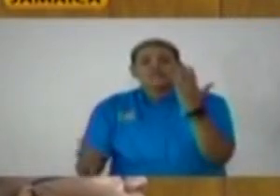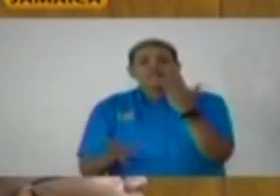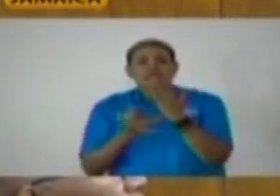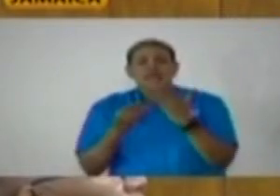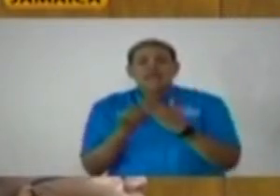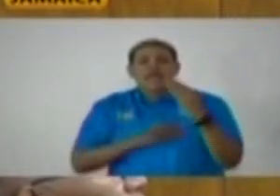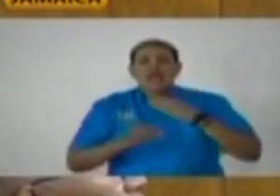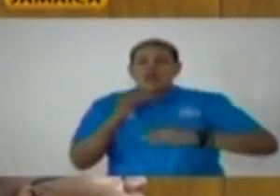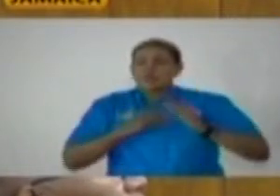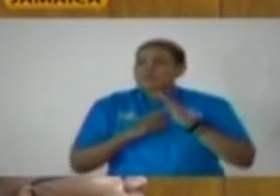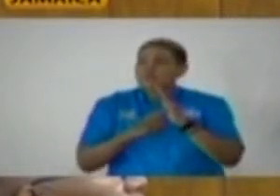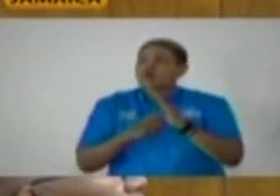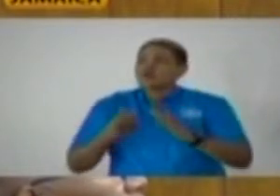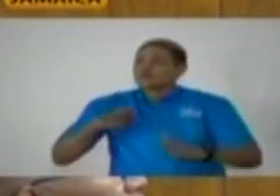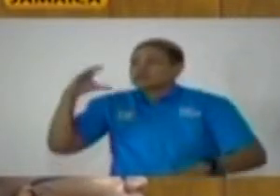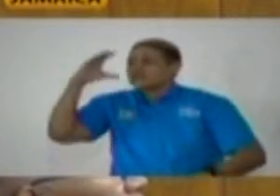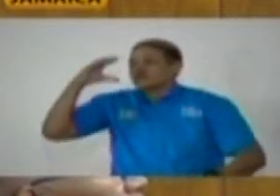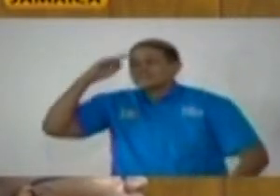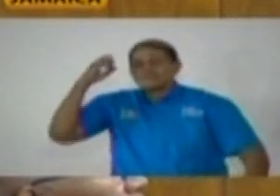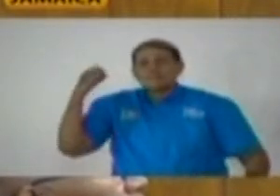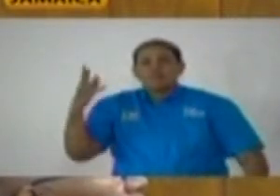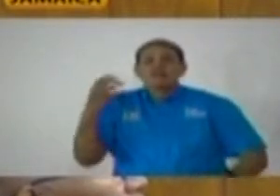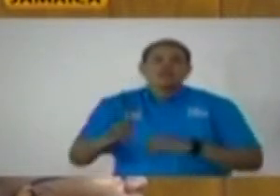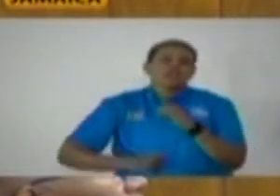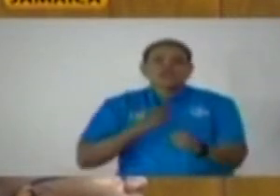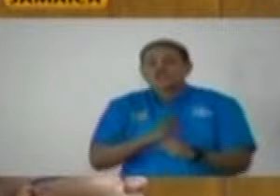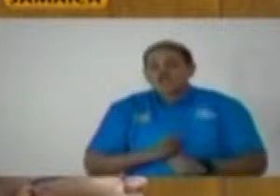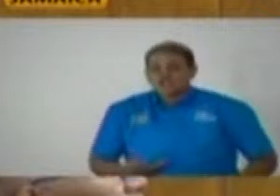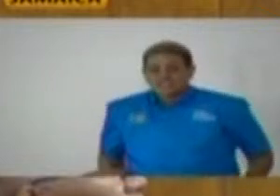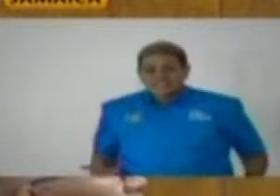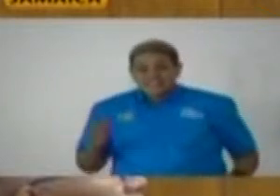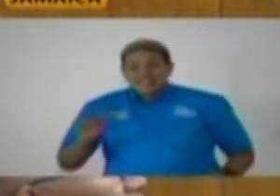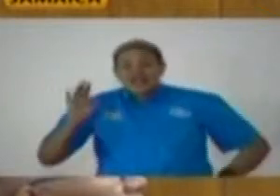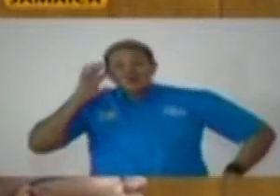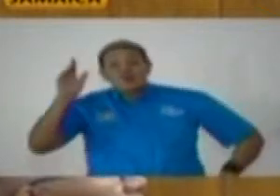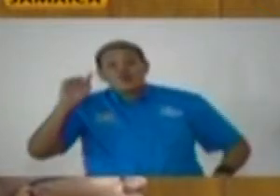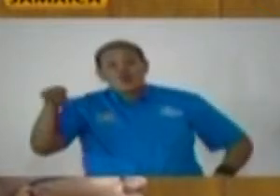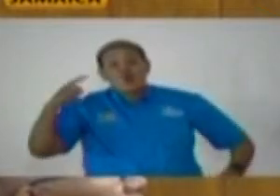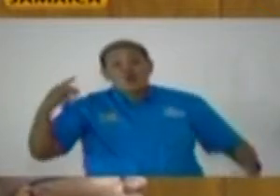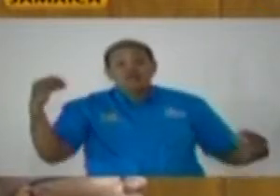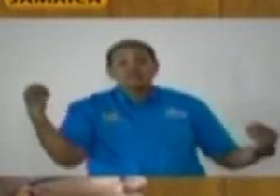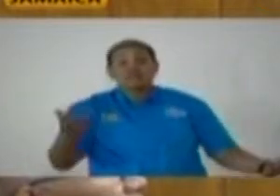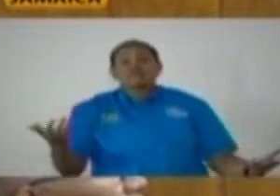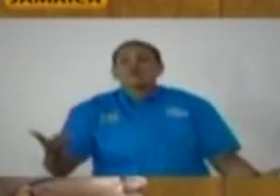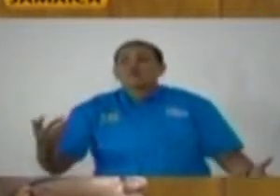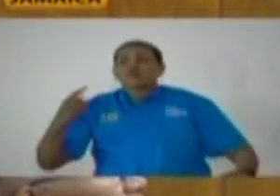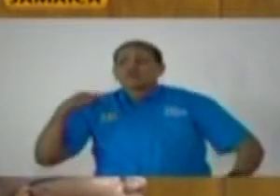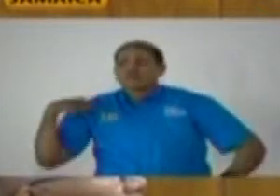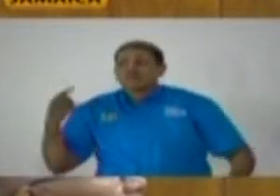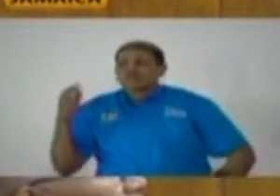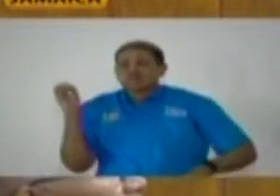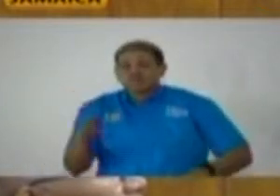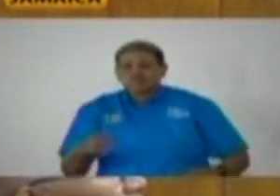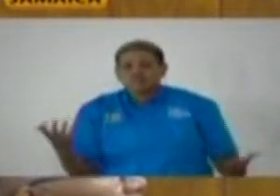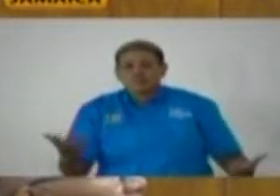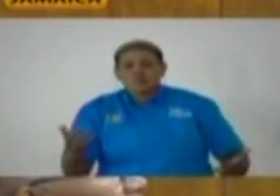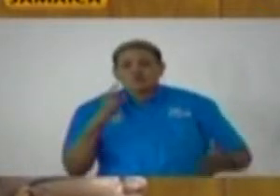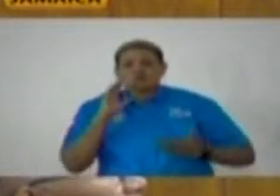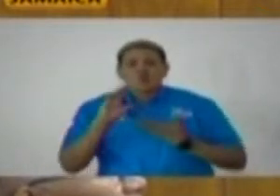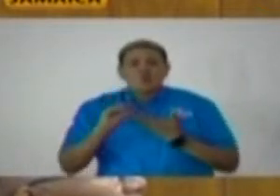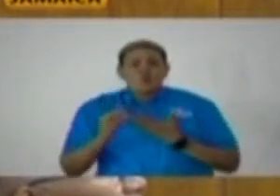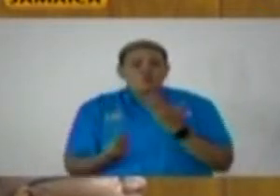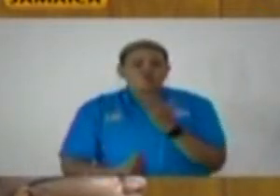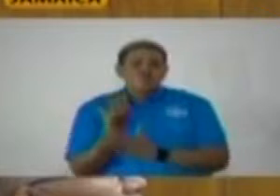model that we have been pursuing for decades, and that will only deliver what it has delivered, which is low